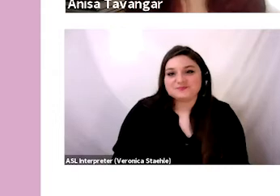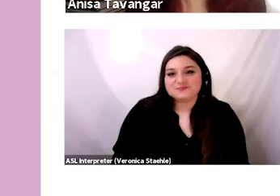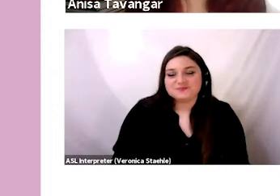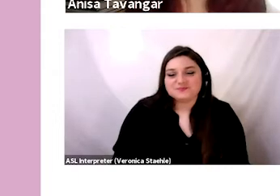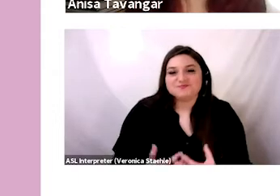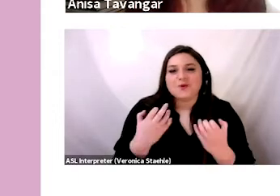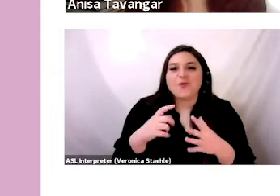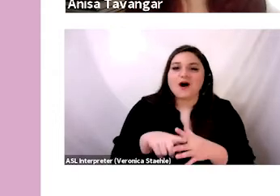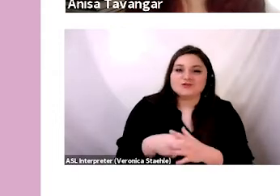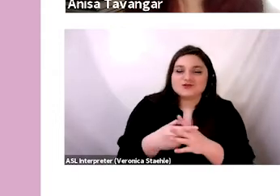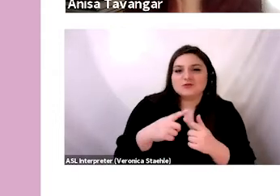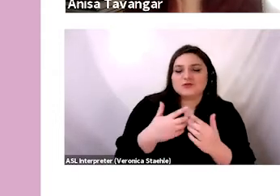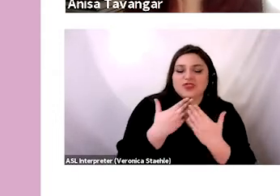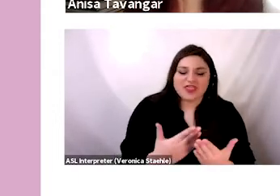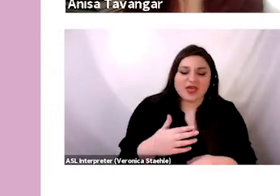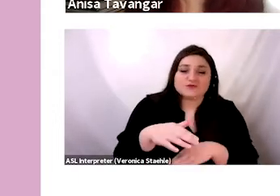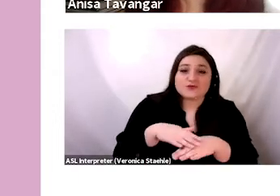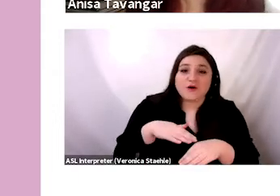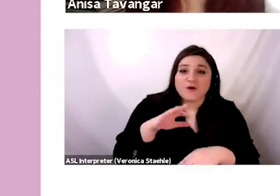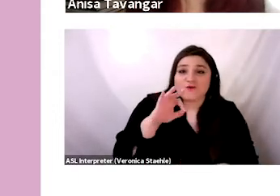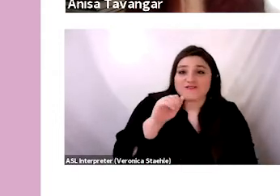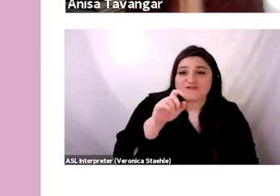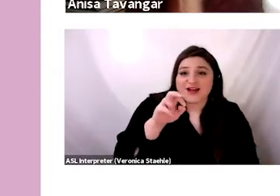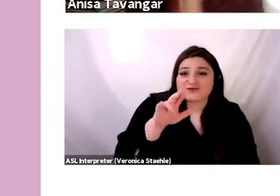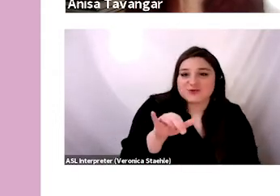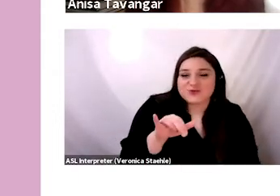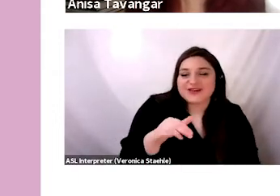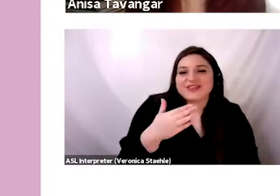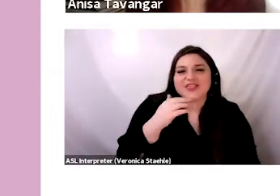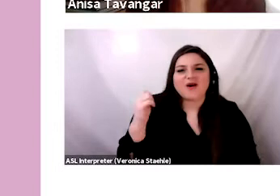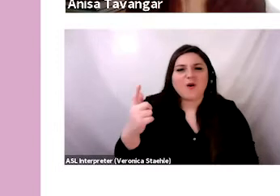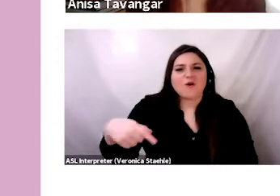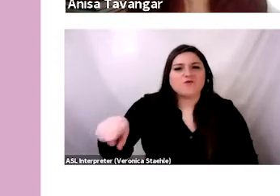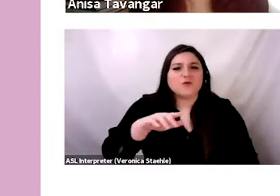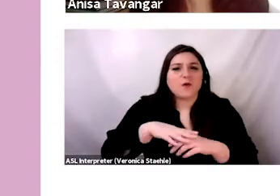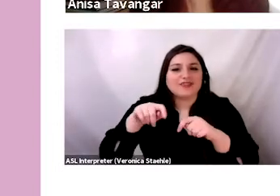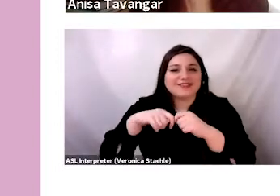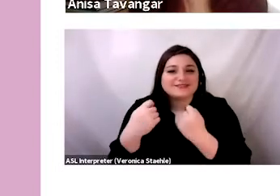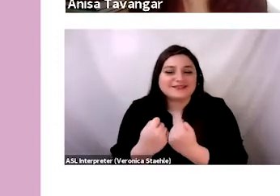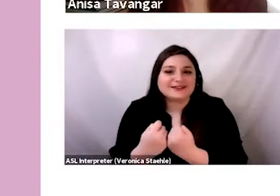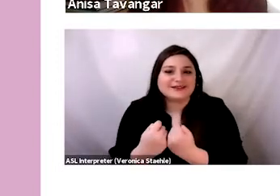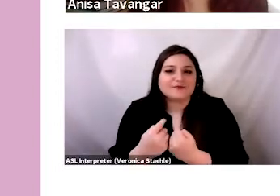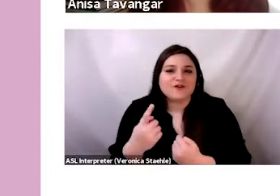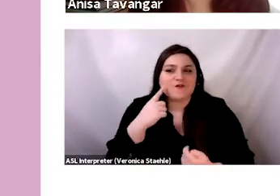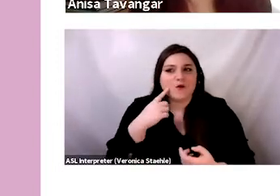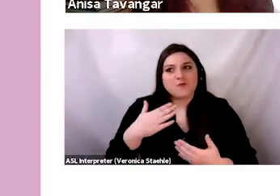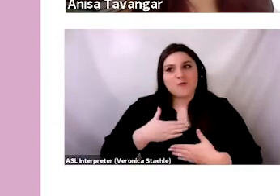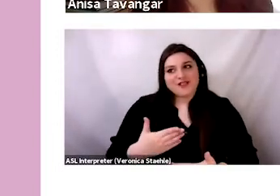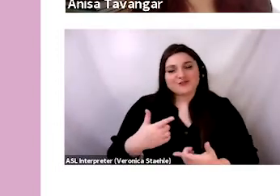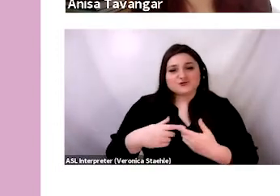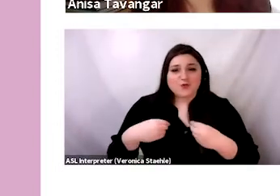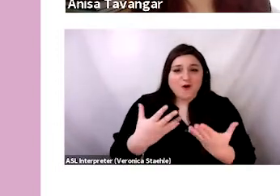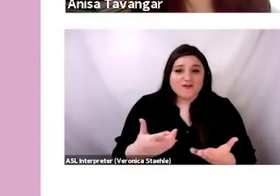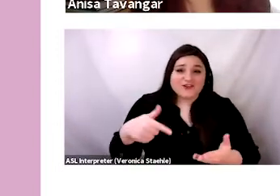Want to begin first just thanking Slow Factory, thanking everyone on the team there for offering